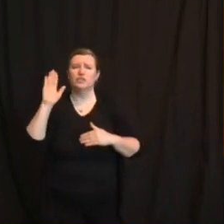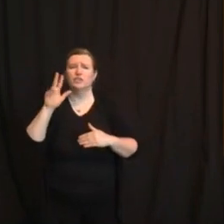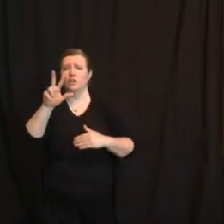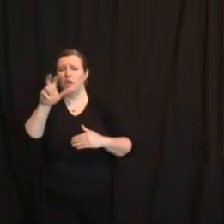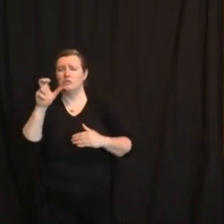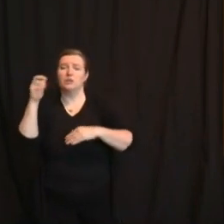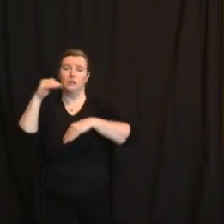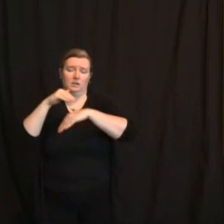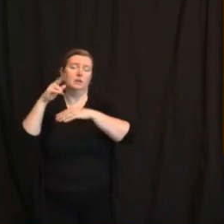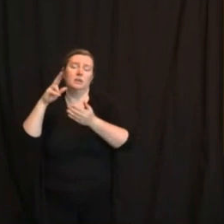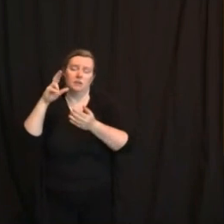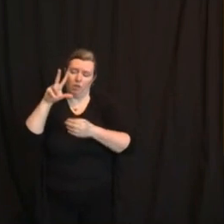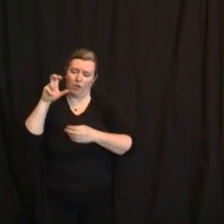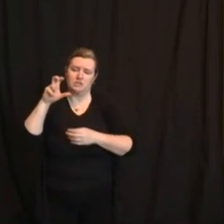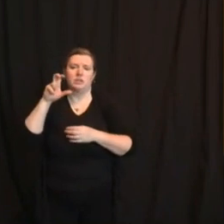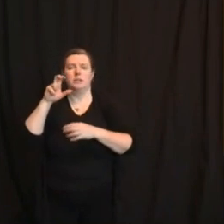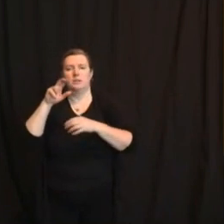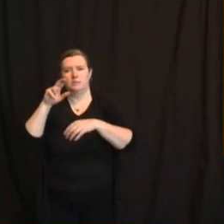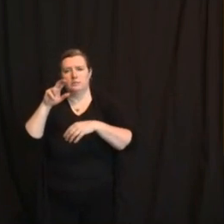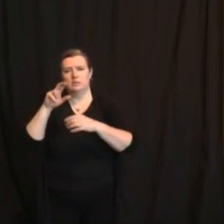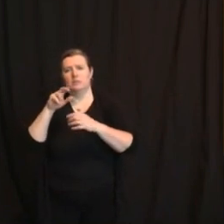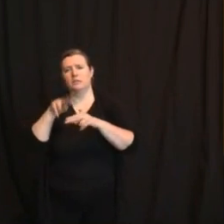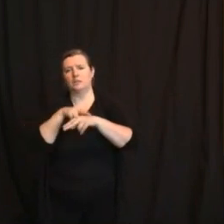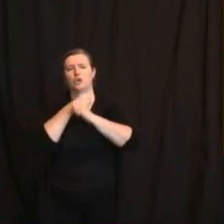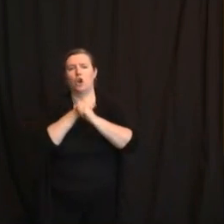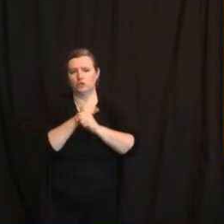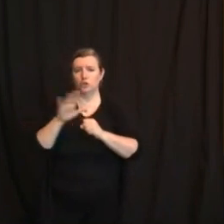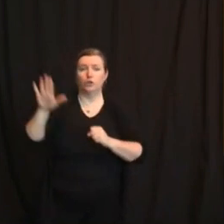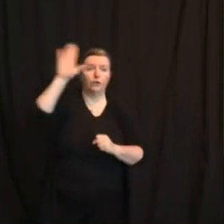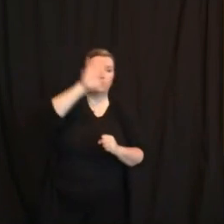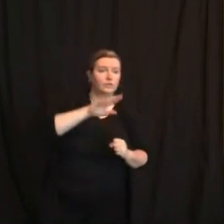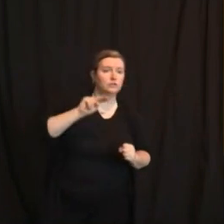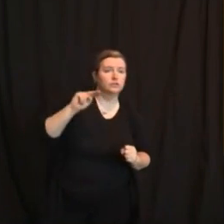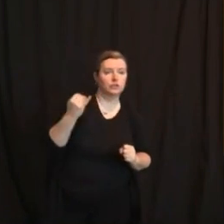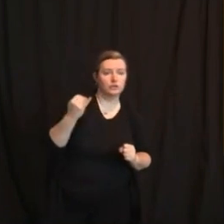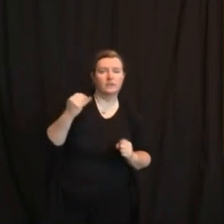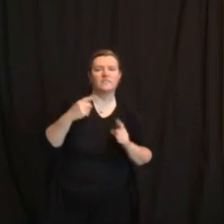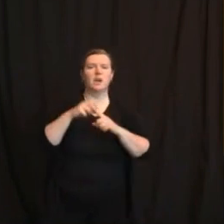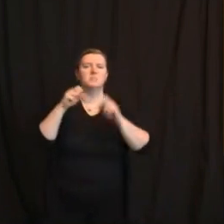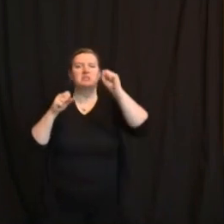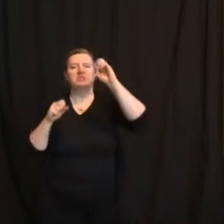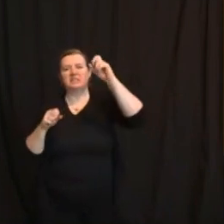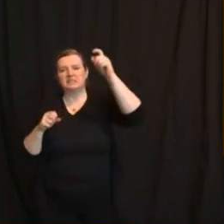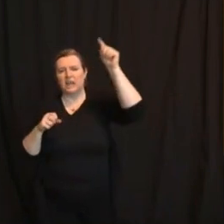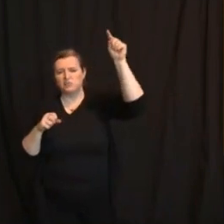members throughout the entire state, from Sussex to Cape May,